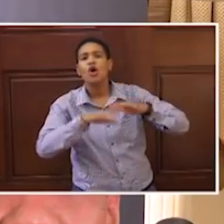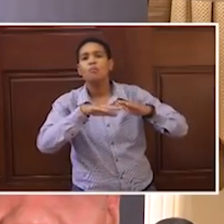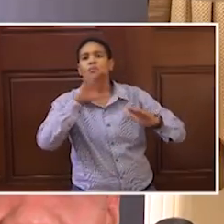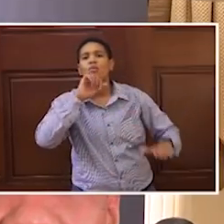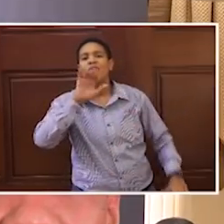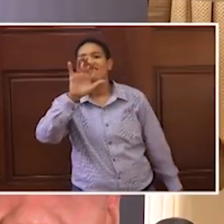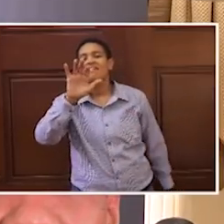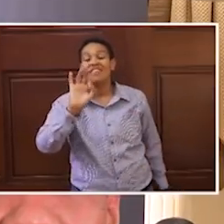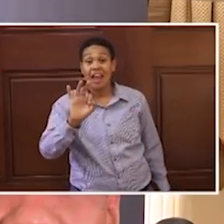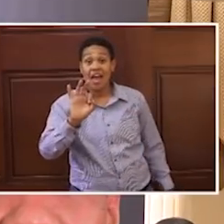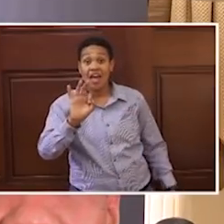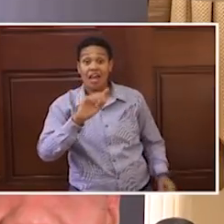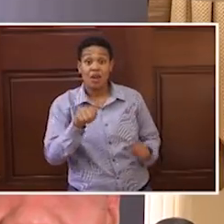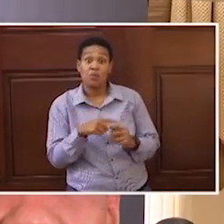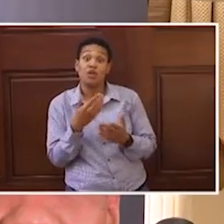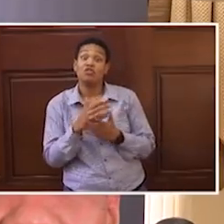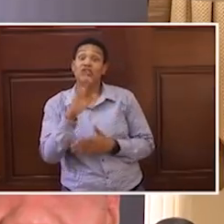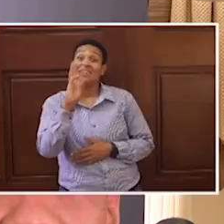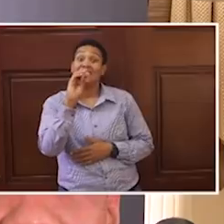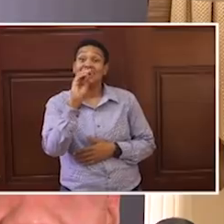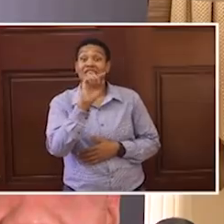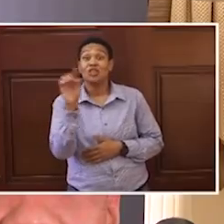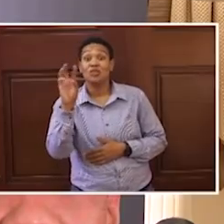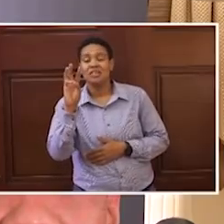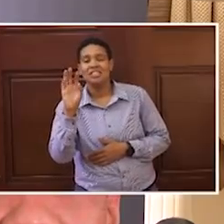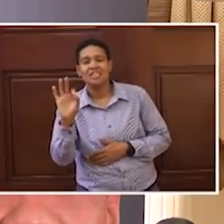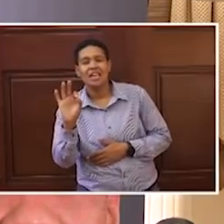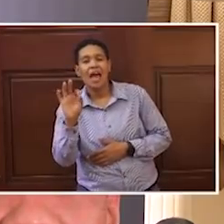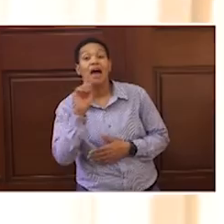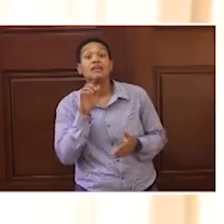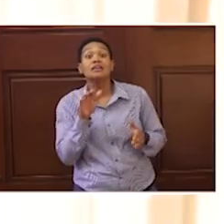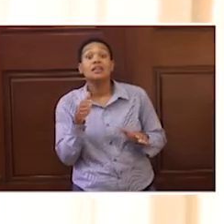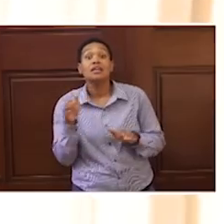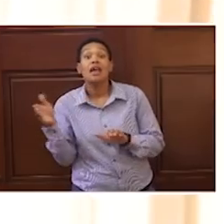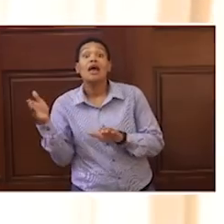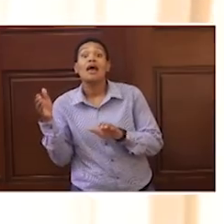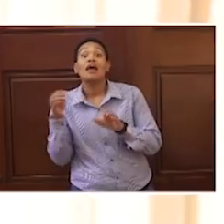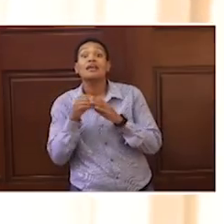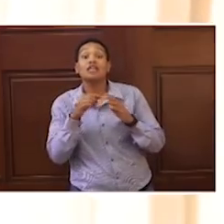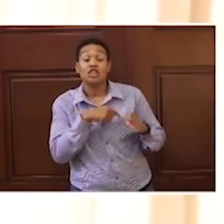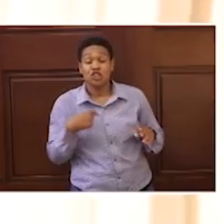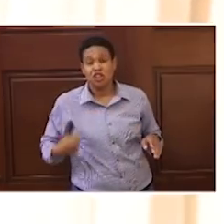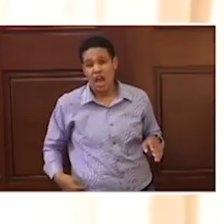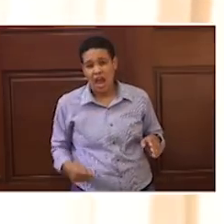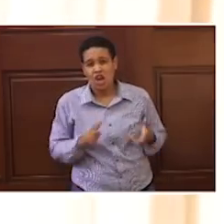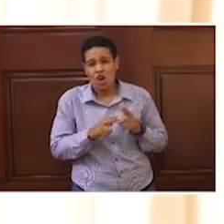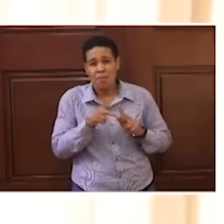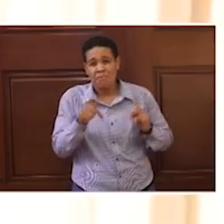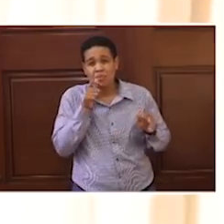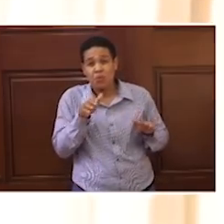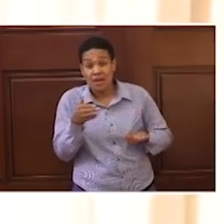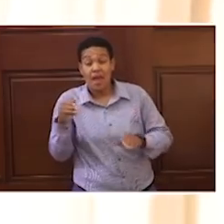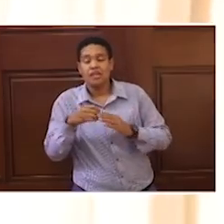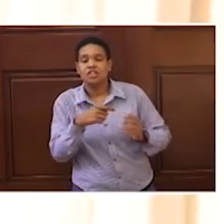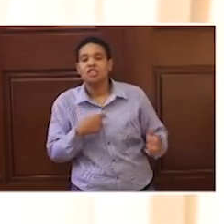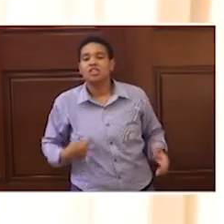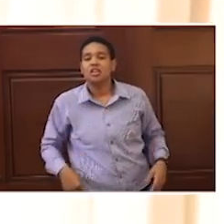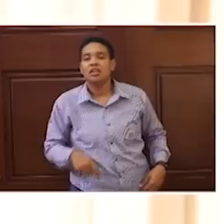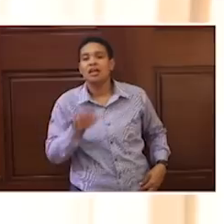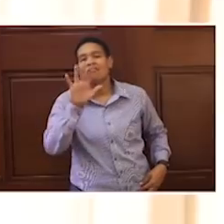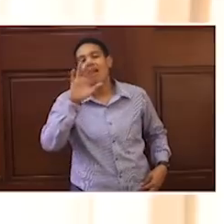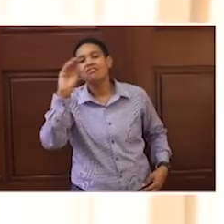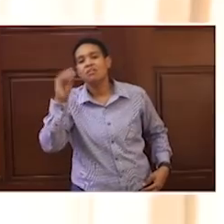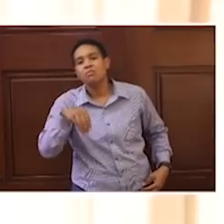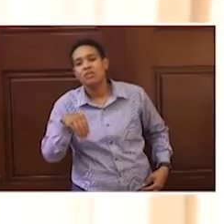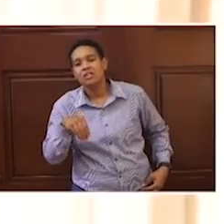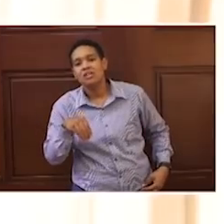59. When you get to 60 to 69, the case fatality in China, which is the number of people dying, is